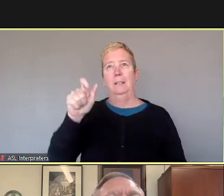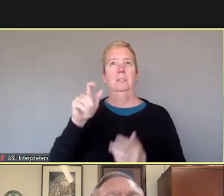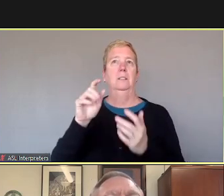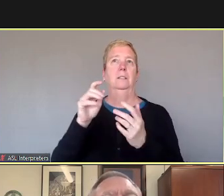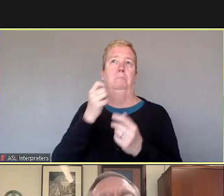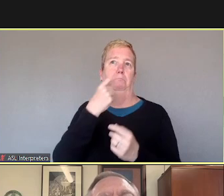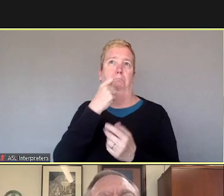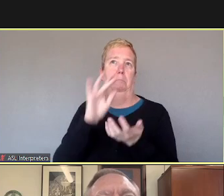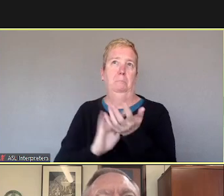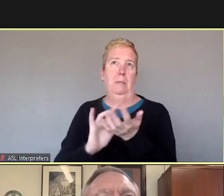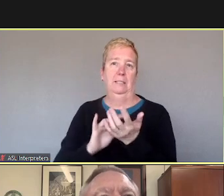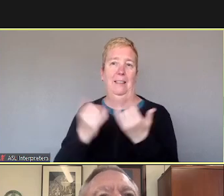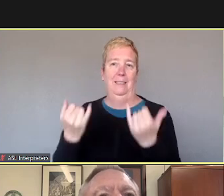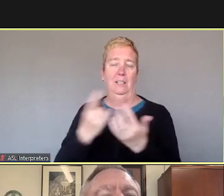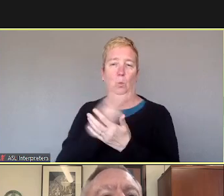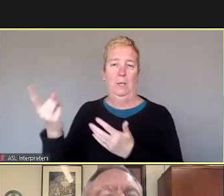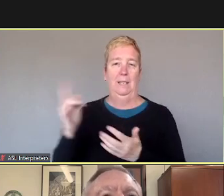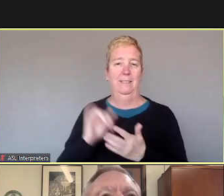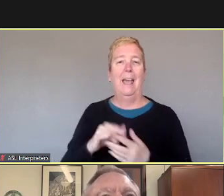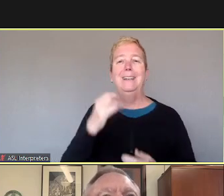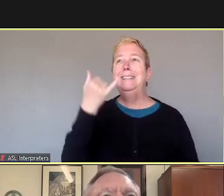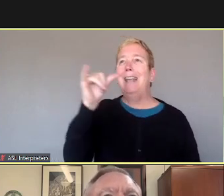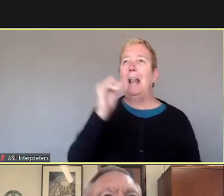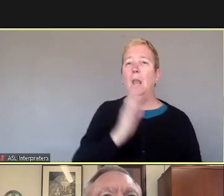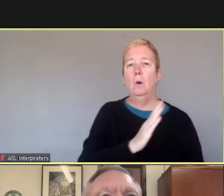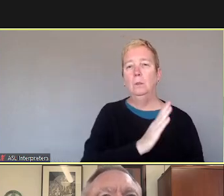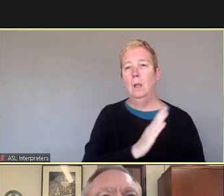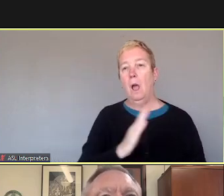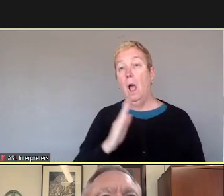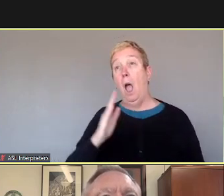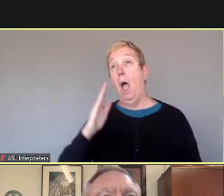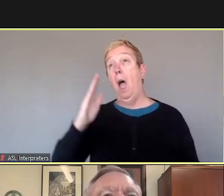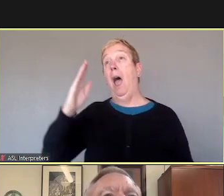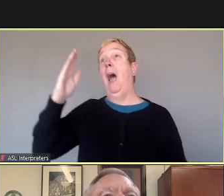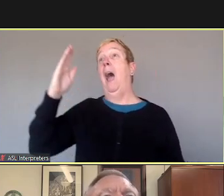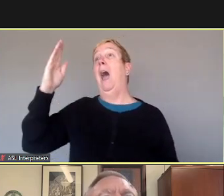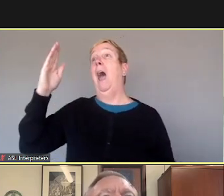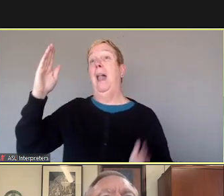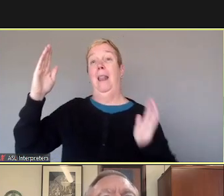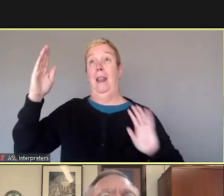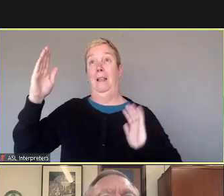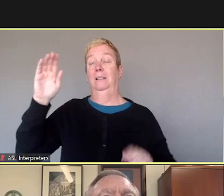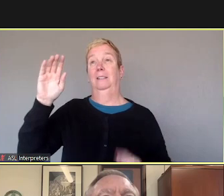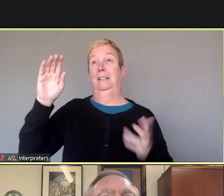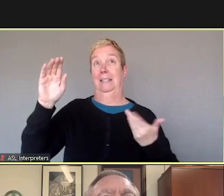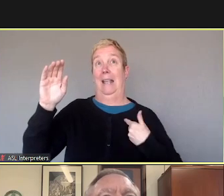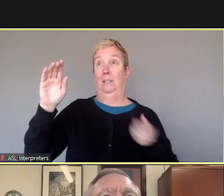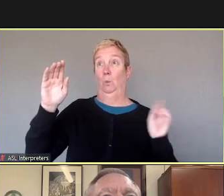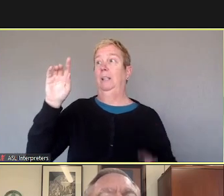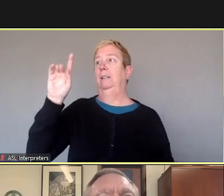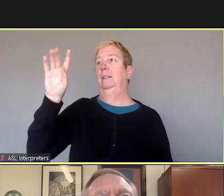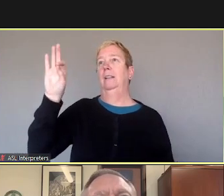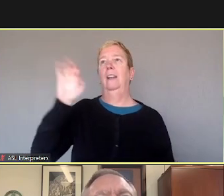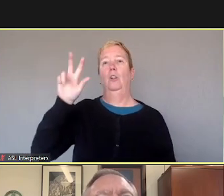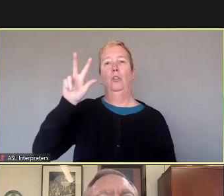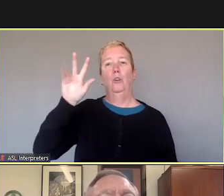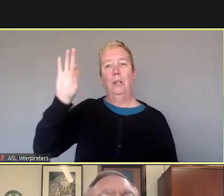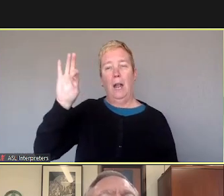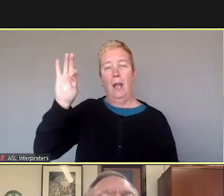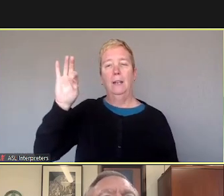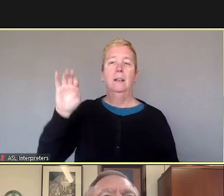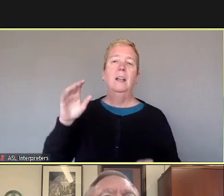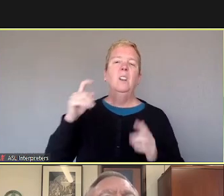yellow bar on the extreme right of the graph. Last week it was 939, and you can see the other treatments, the